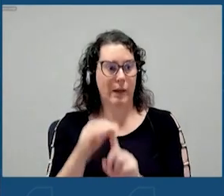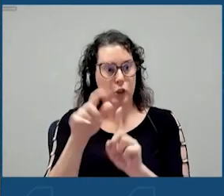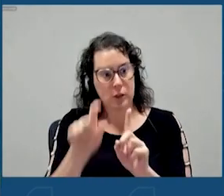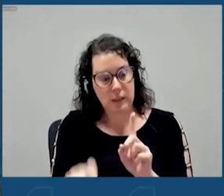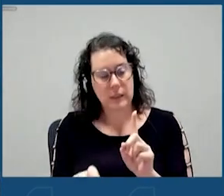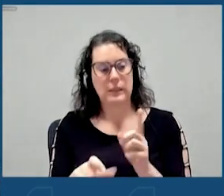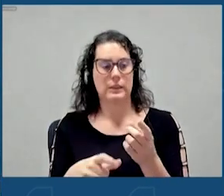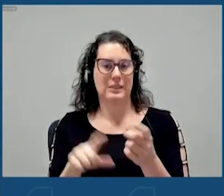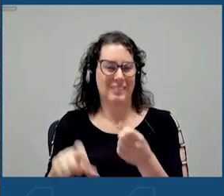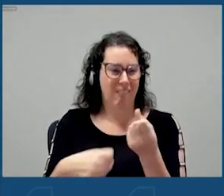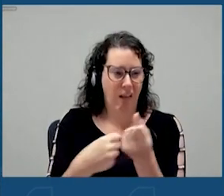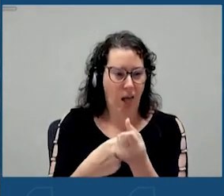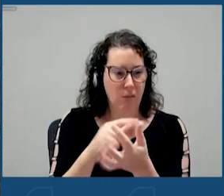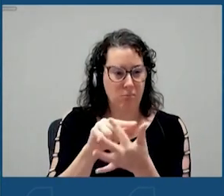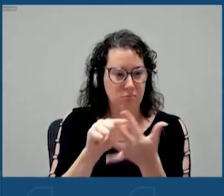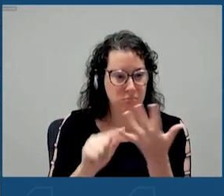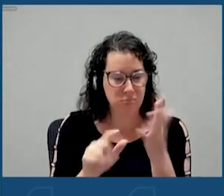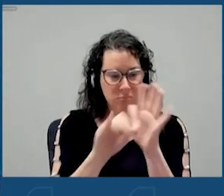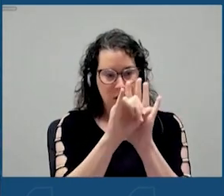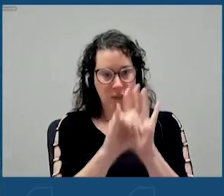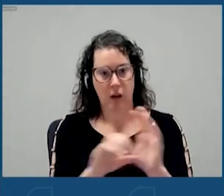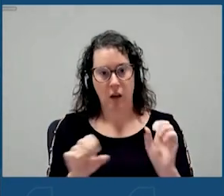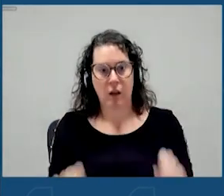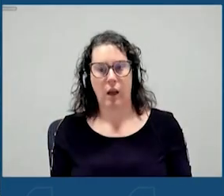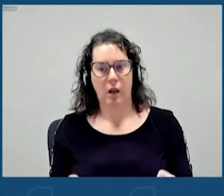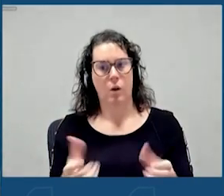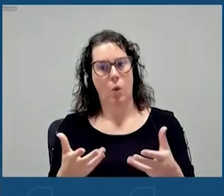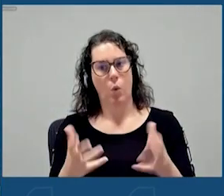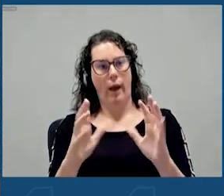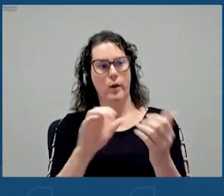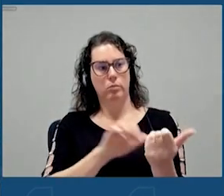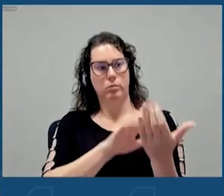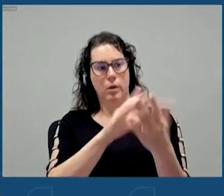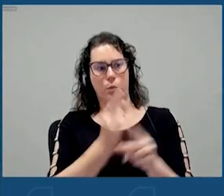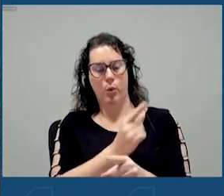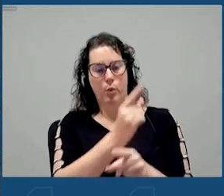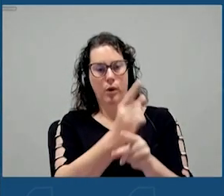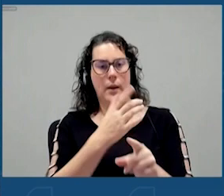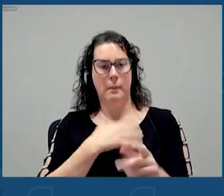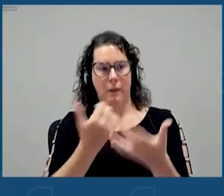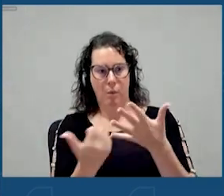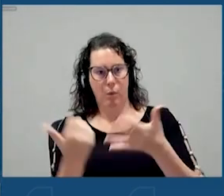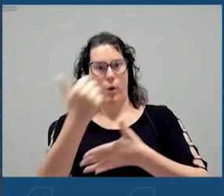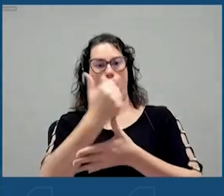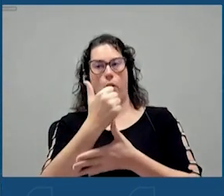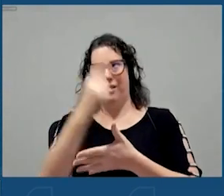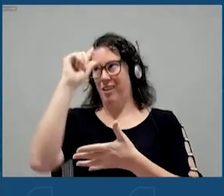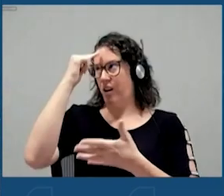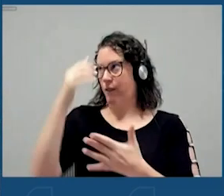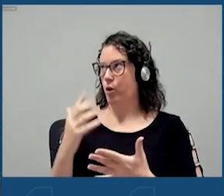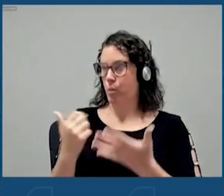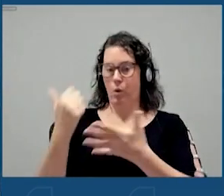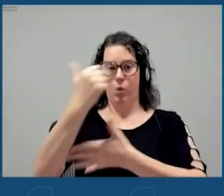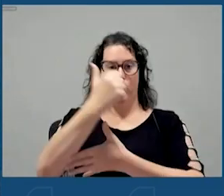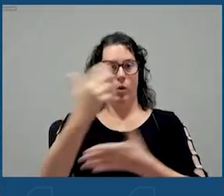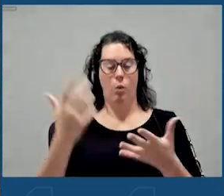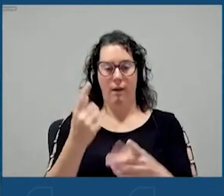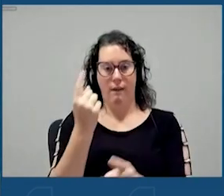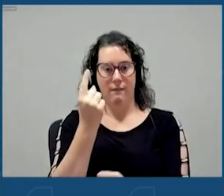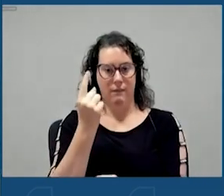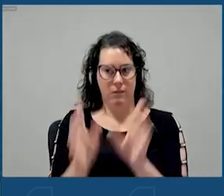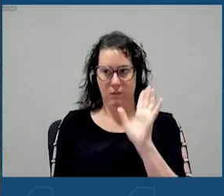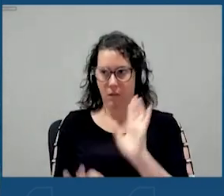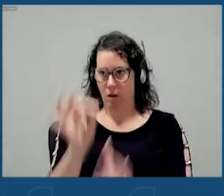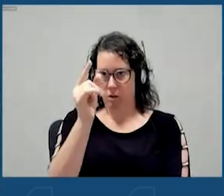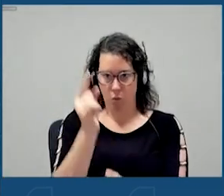assistance. And, there's just a way we can do this right. And that has been my priority as governor, to just find the right path to making people